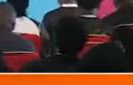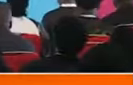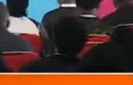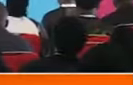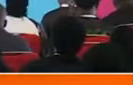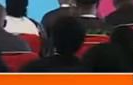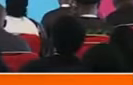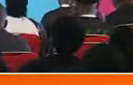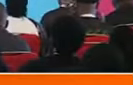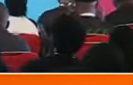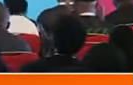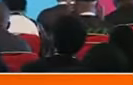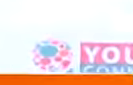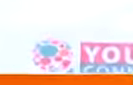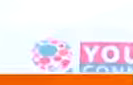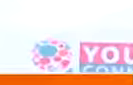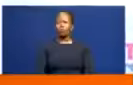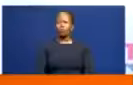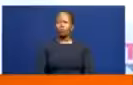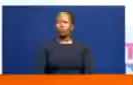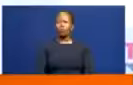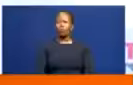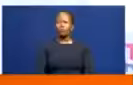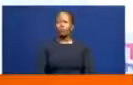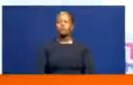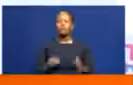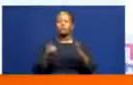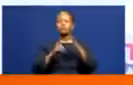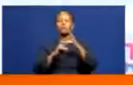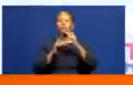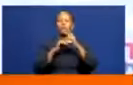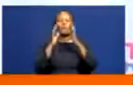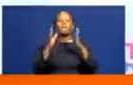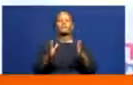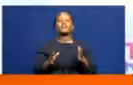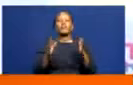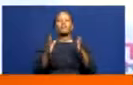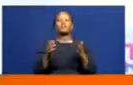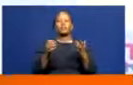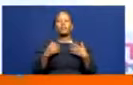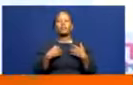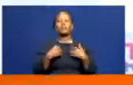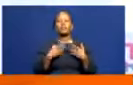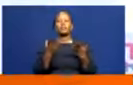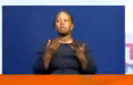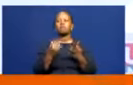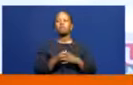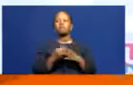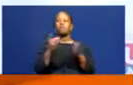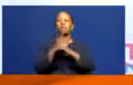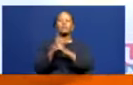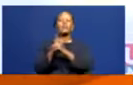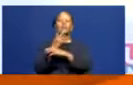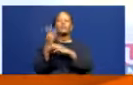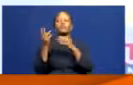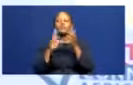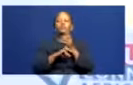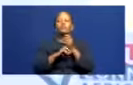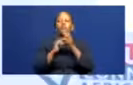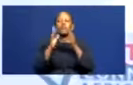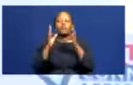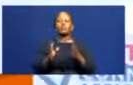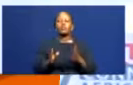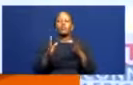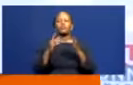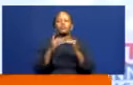heads of delegations, ministers, heads of missions, distinguished partners, our esteemed